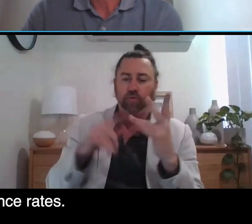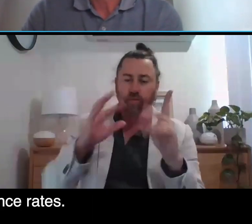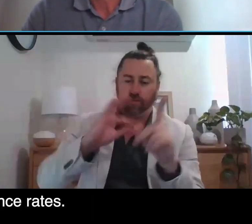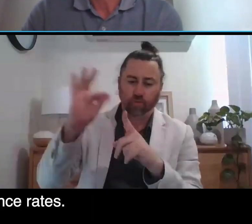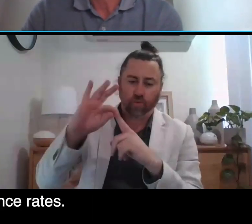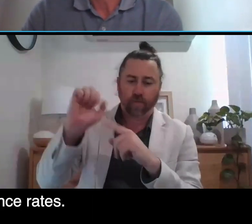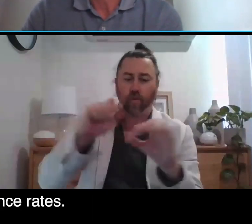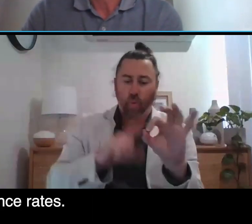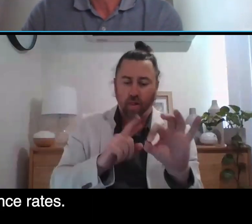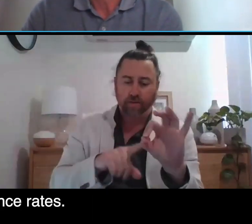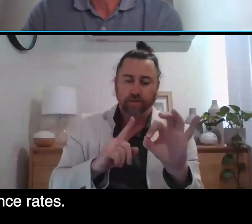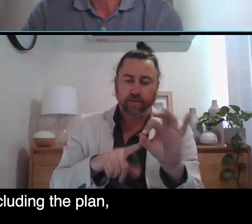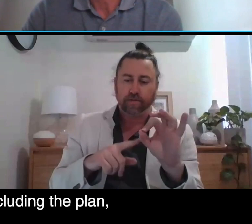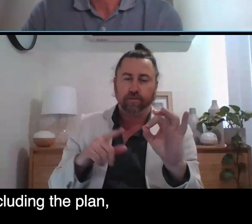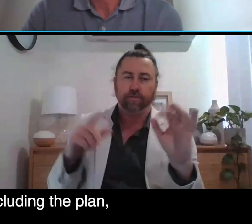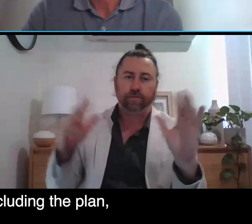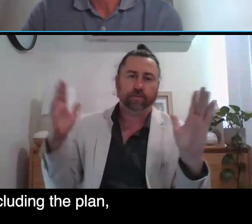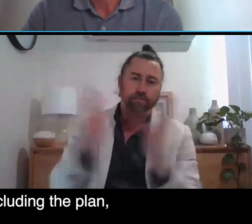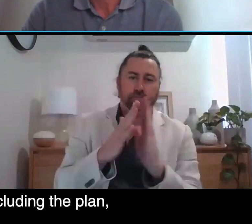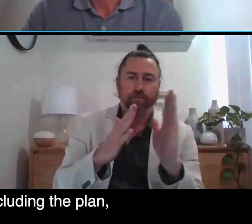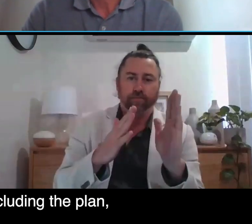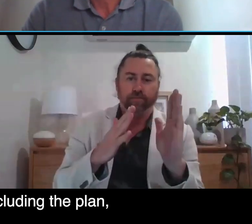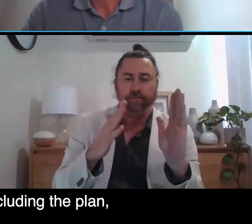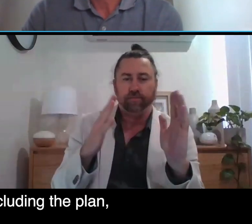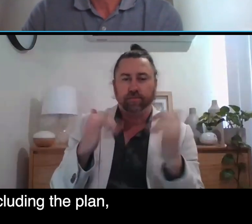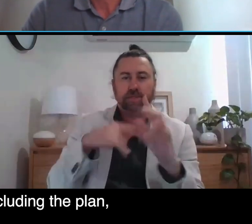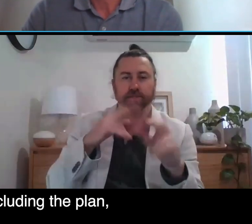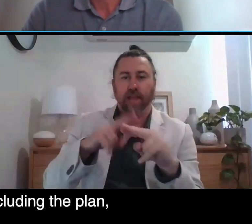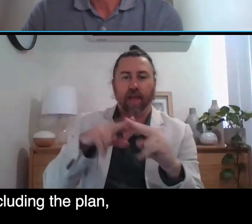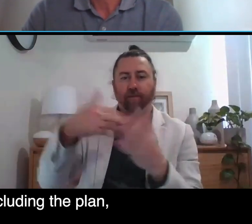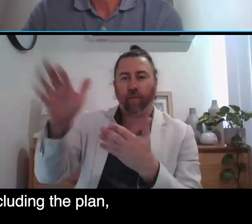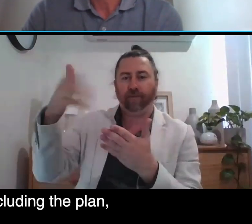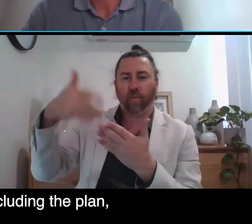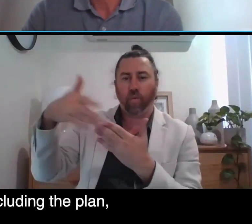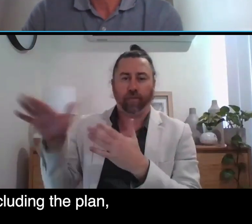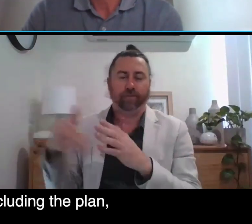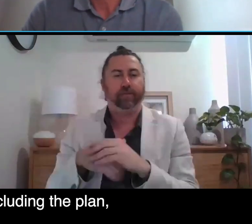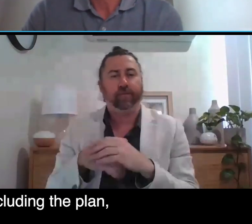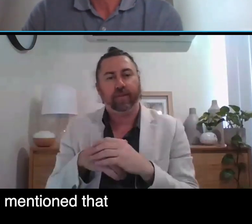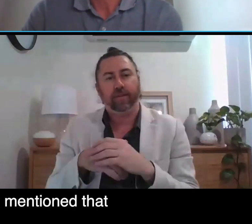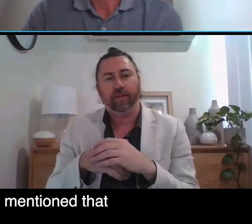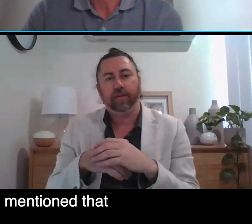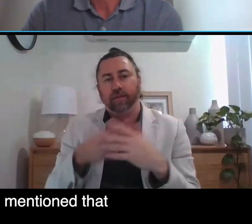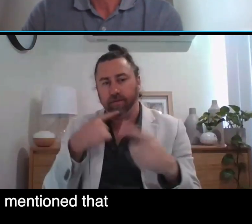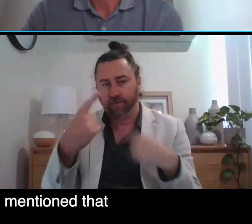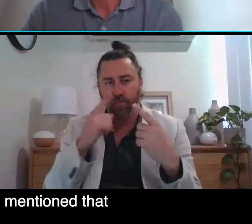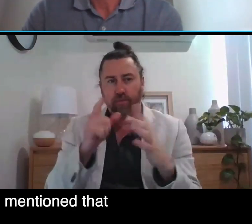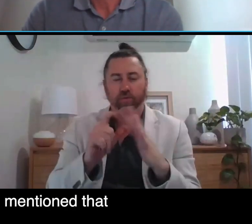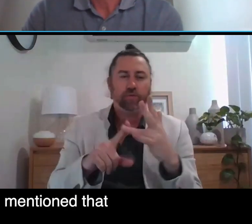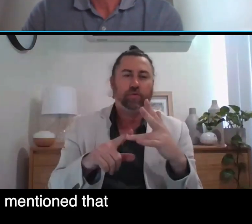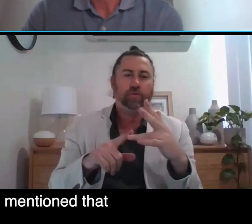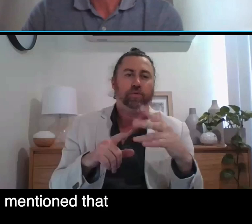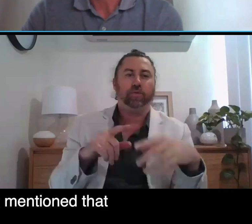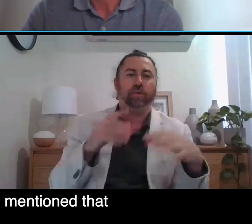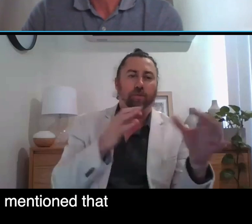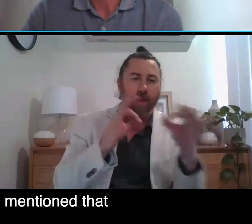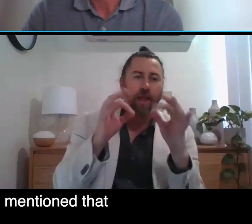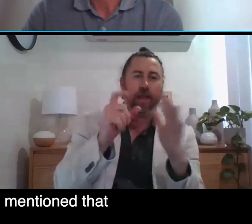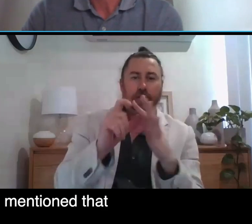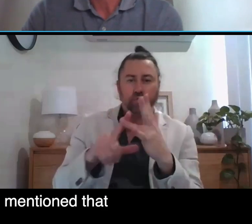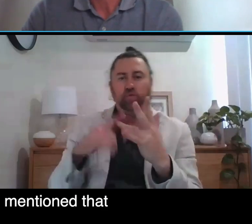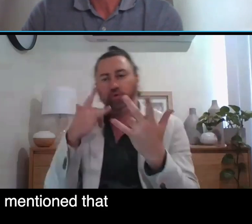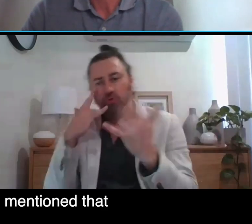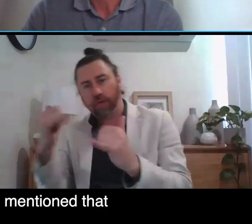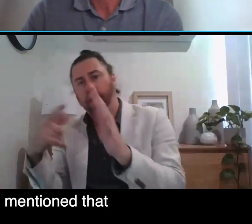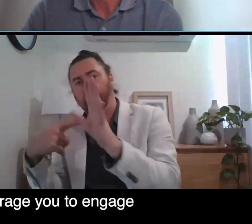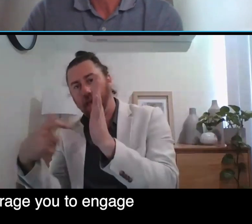outcomes and reducing those prevalence rates. So it gives a range of tools, including the Plan, Do, Check, Act cycle that Josh